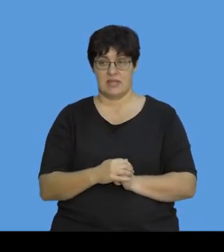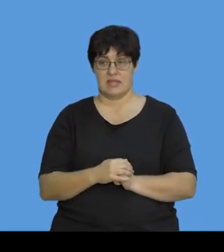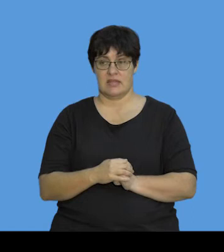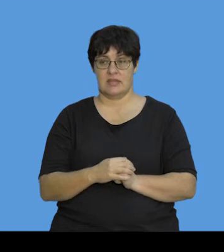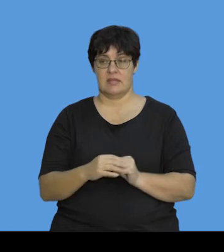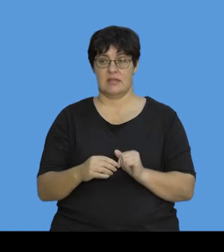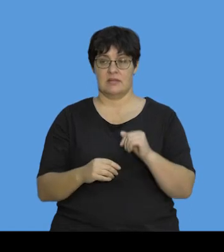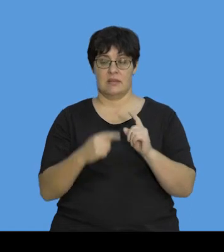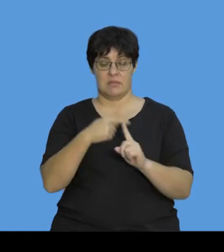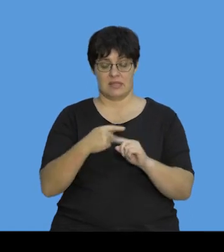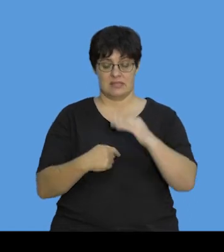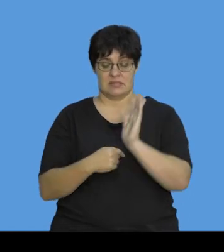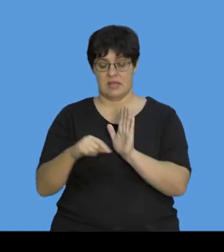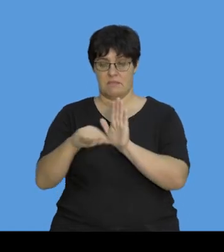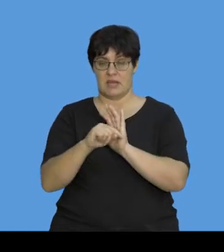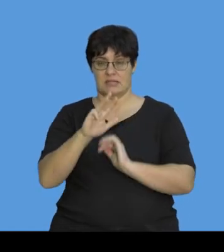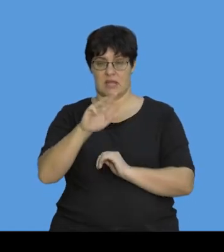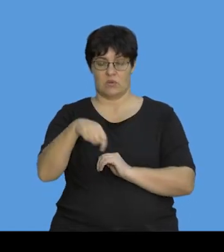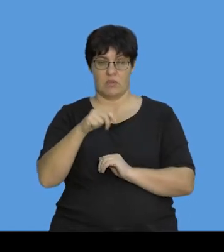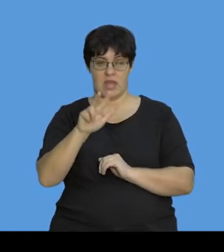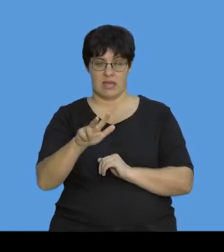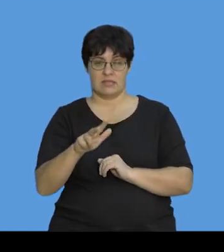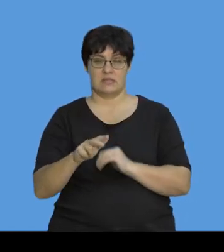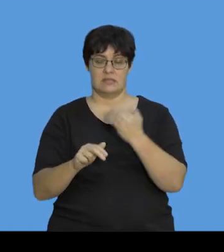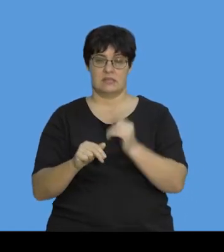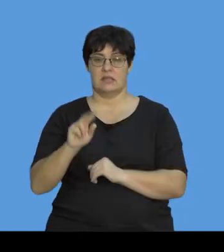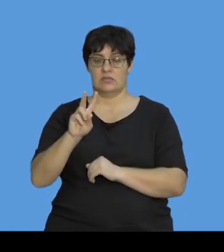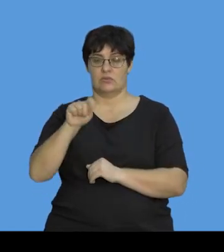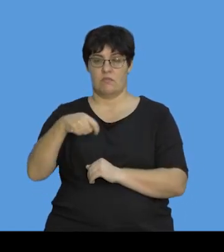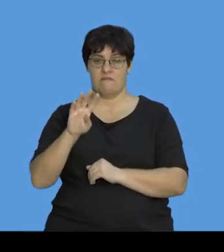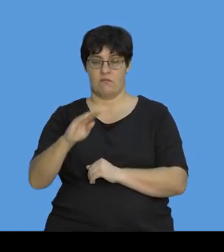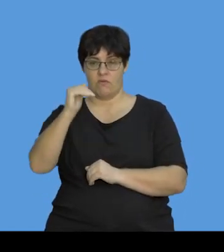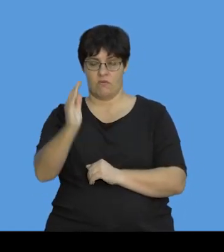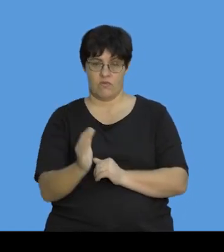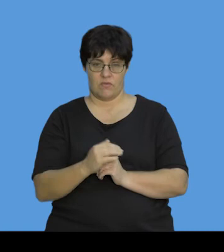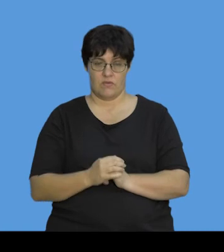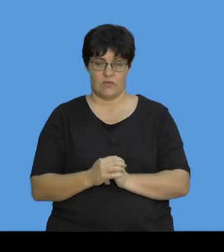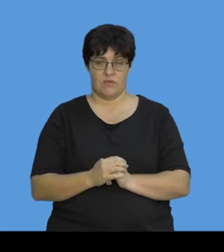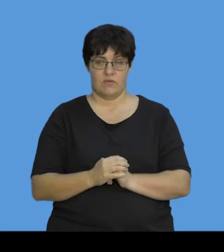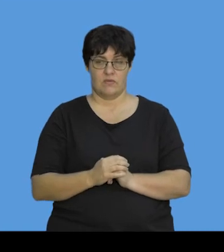This is minus 9,8 times 2,4.